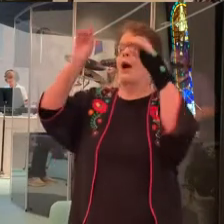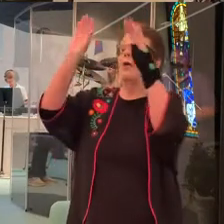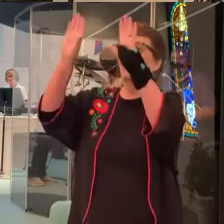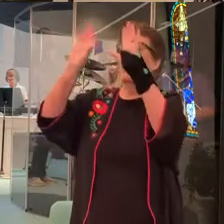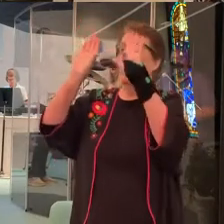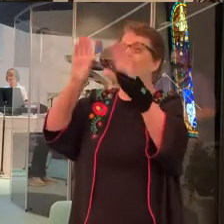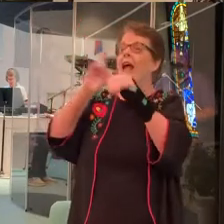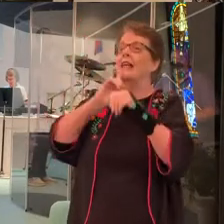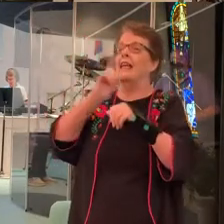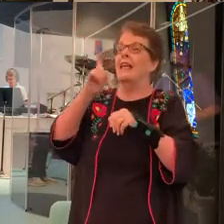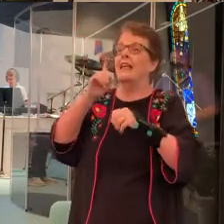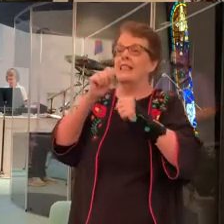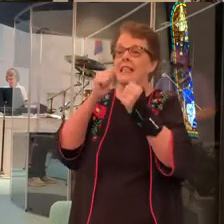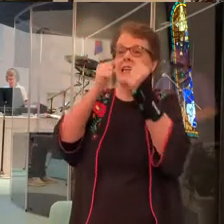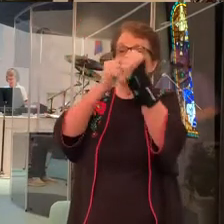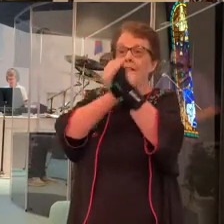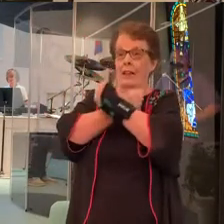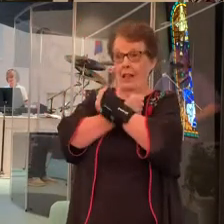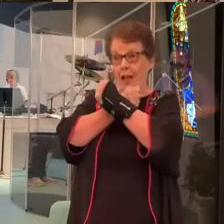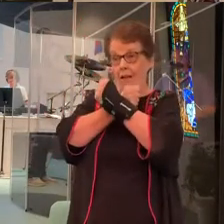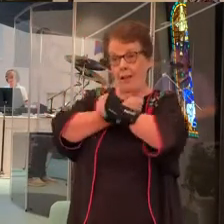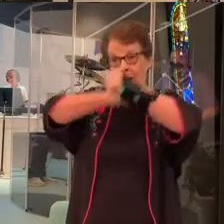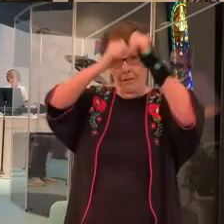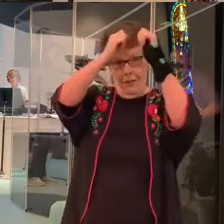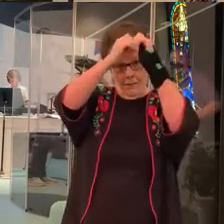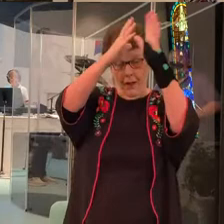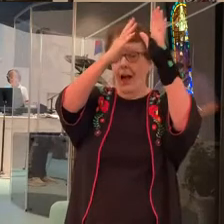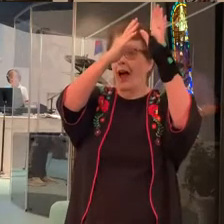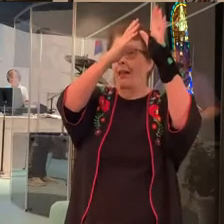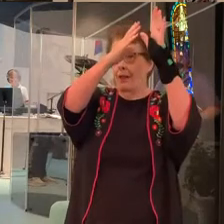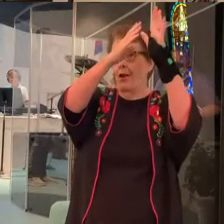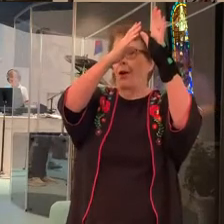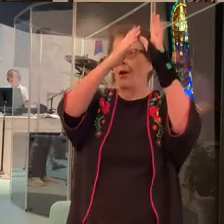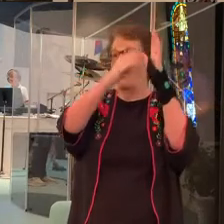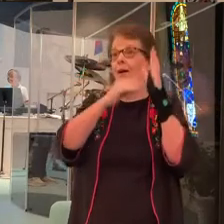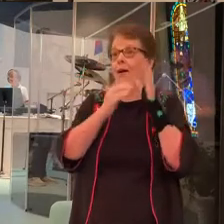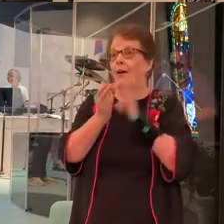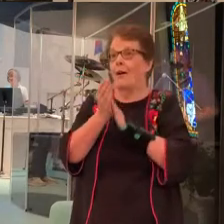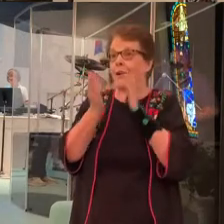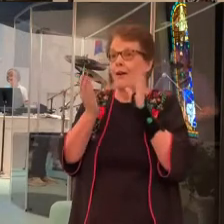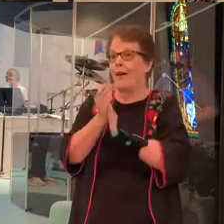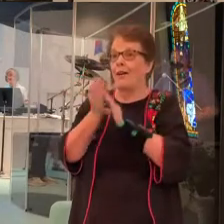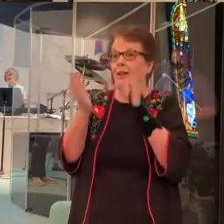hearts. How great is the love of the Father.